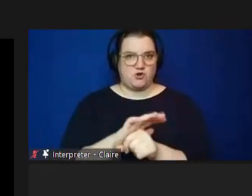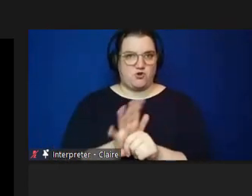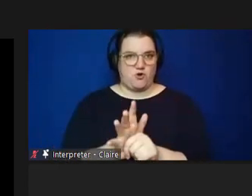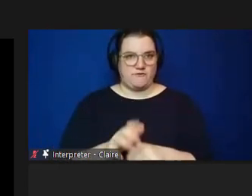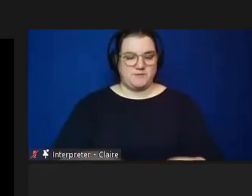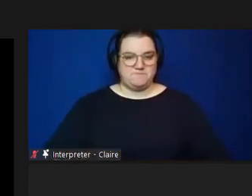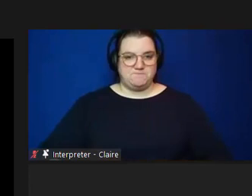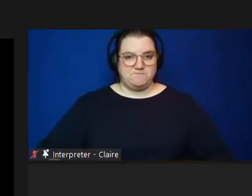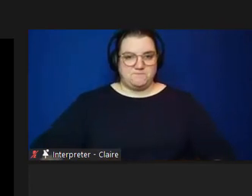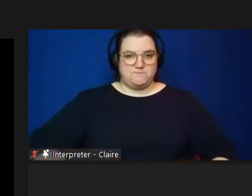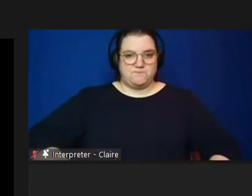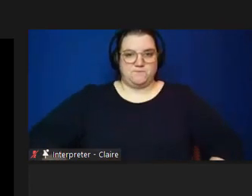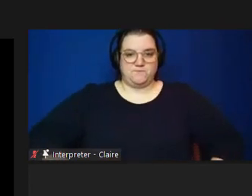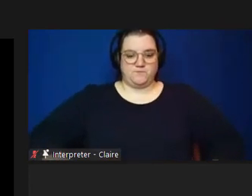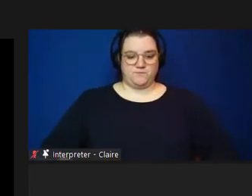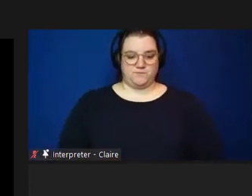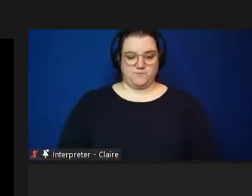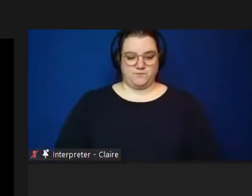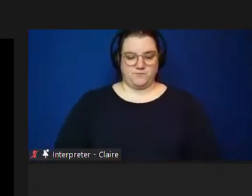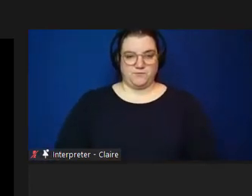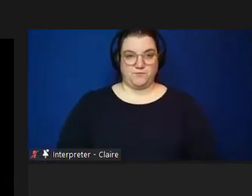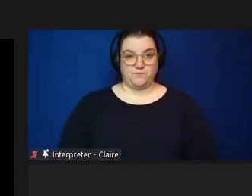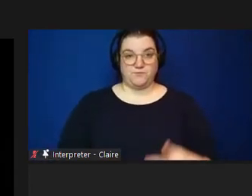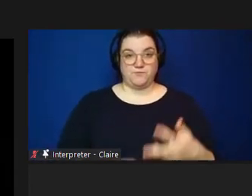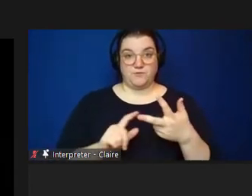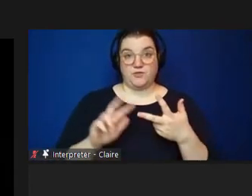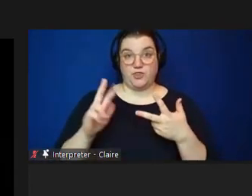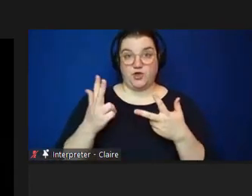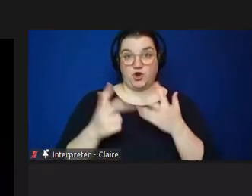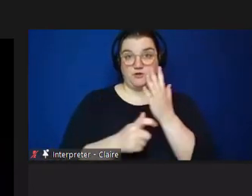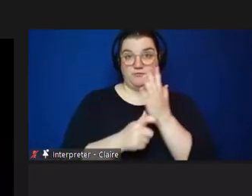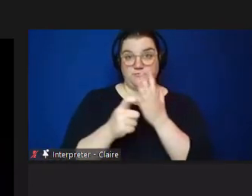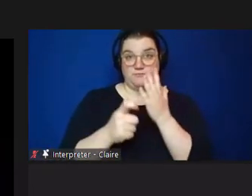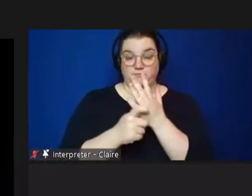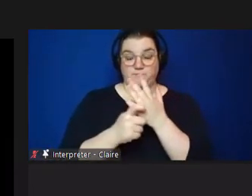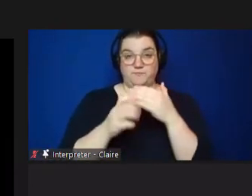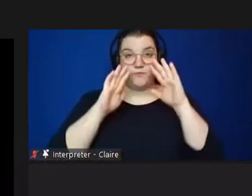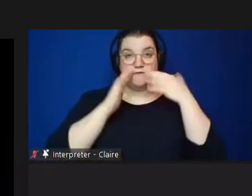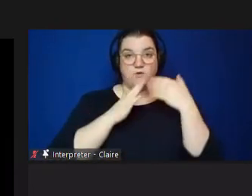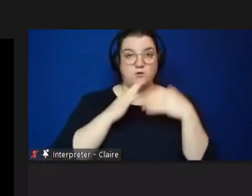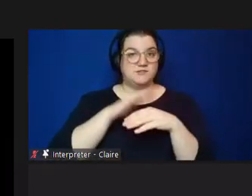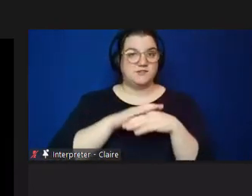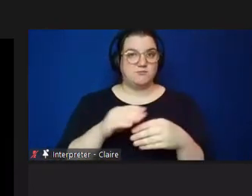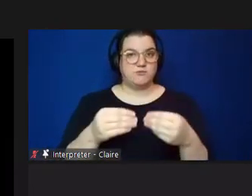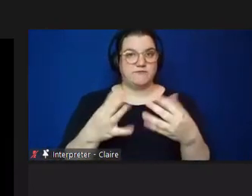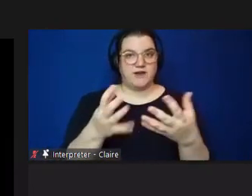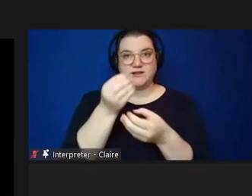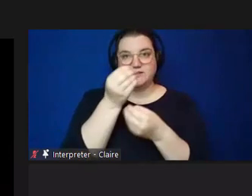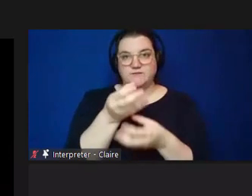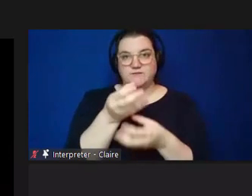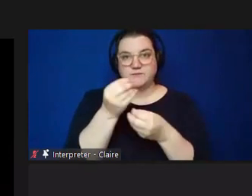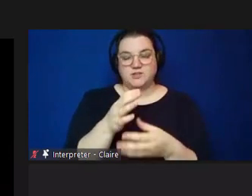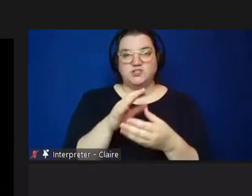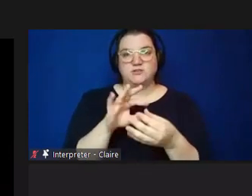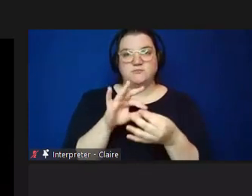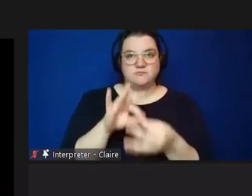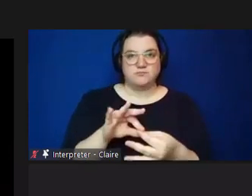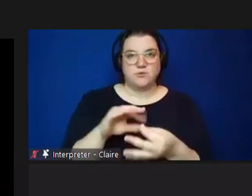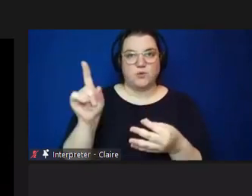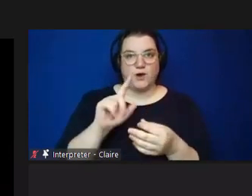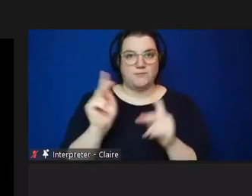And the third booklet focuses on providing information on where people can